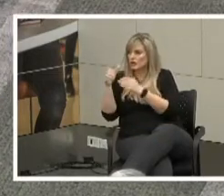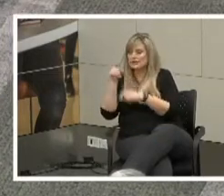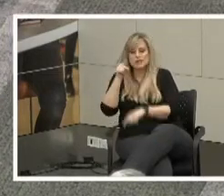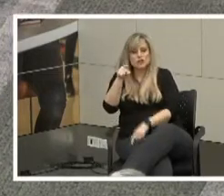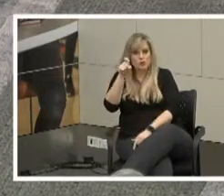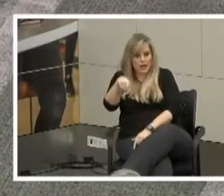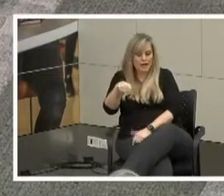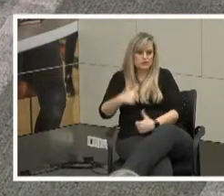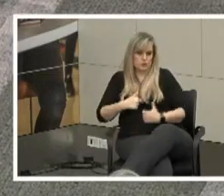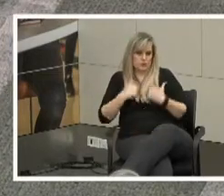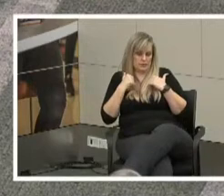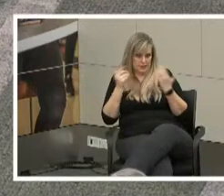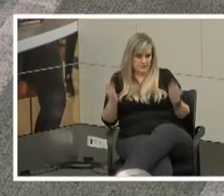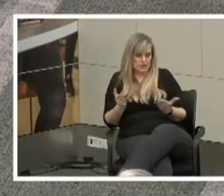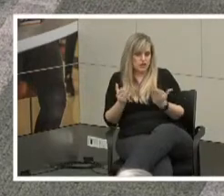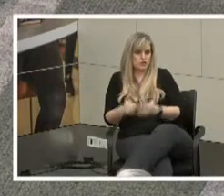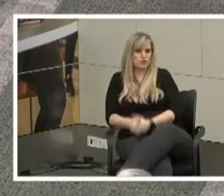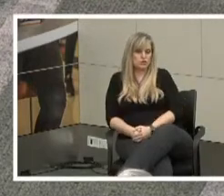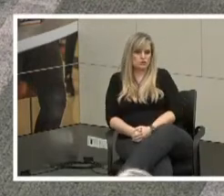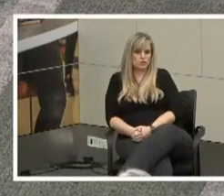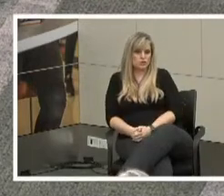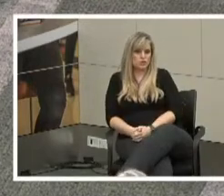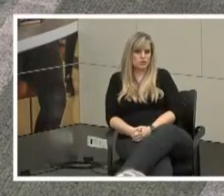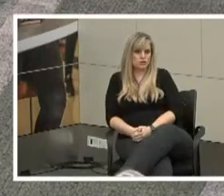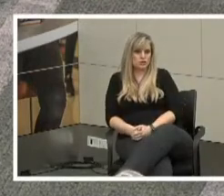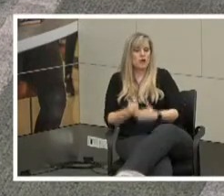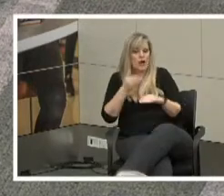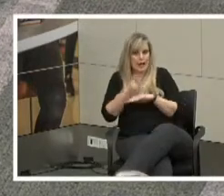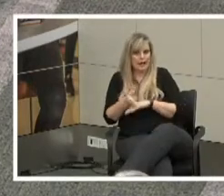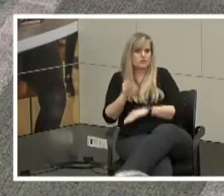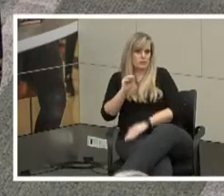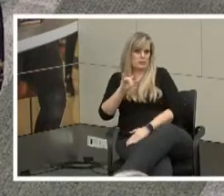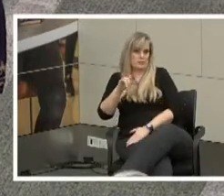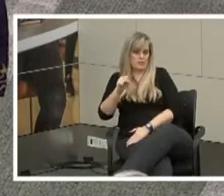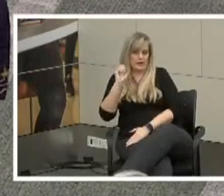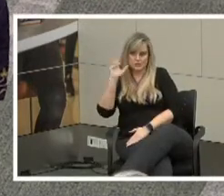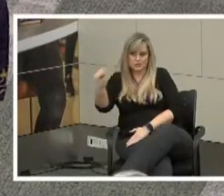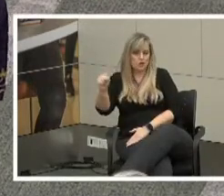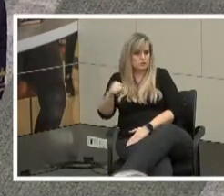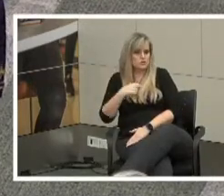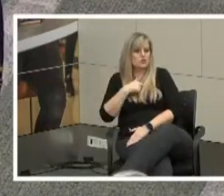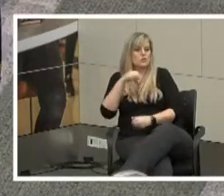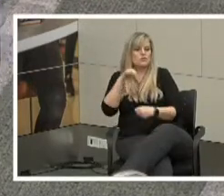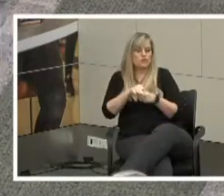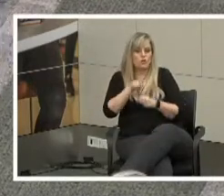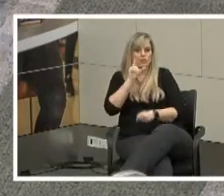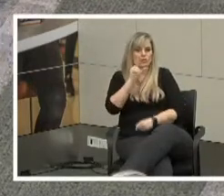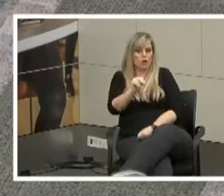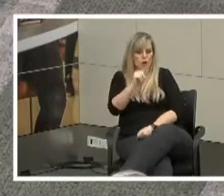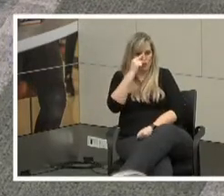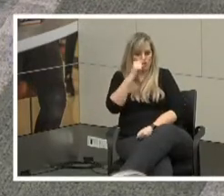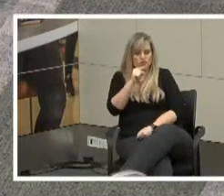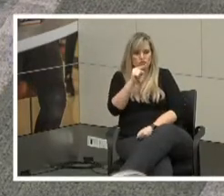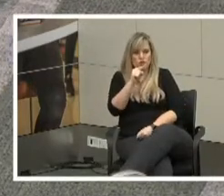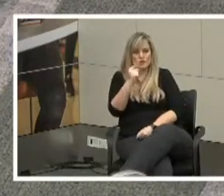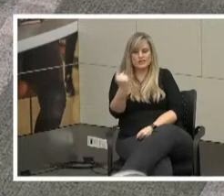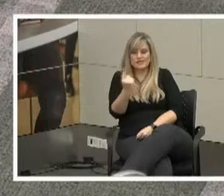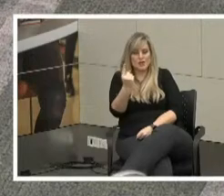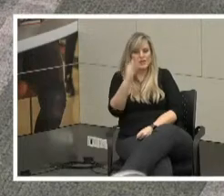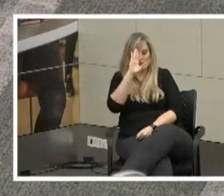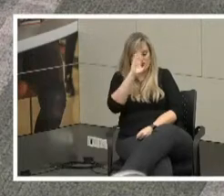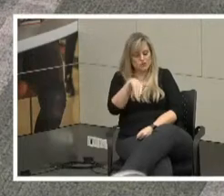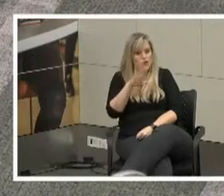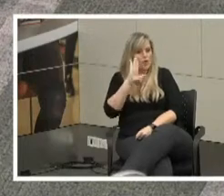you have to live here after he's gone so what I'm saying is vote no to some things that you know are